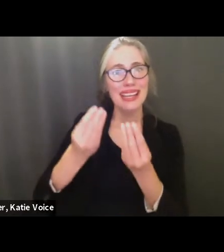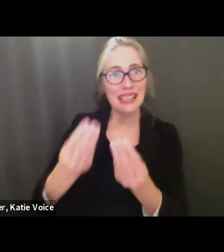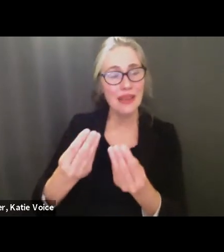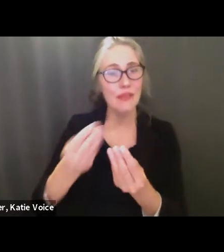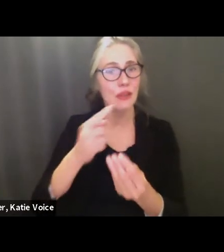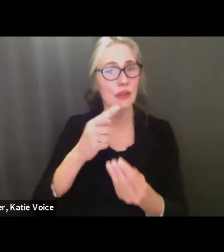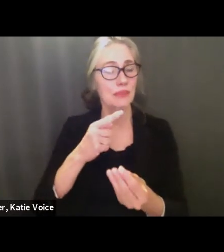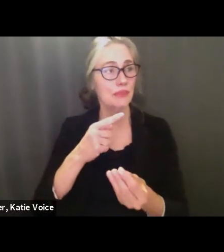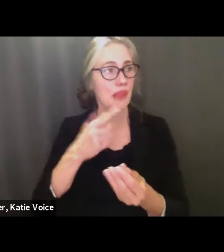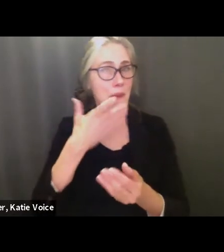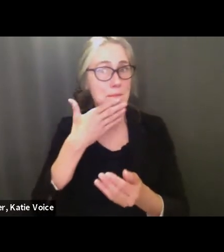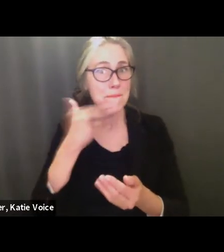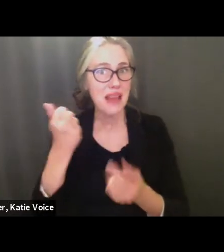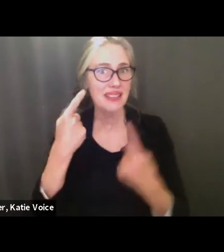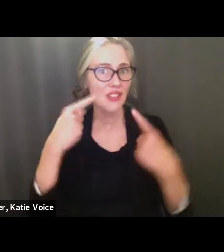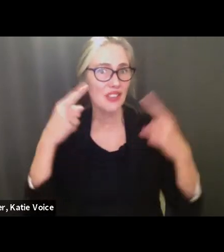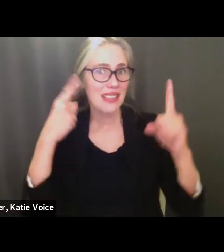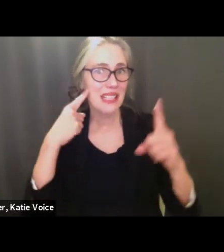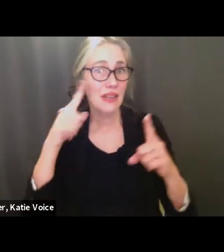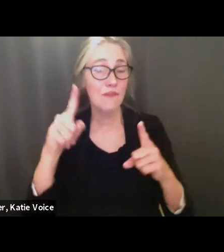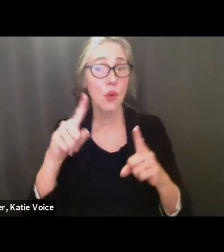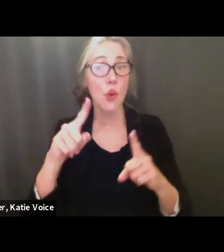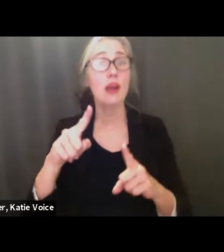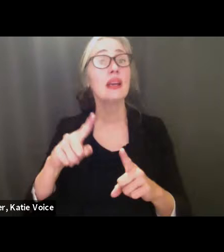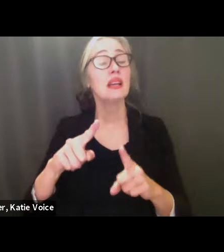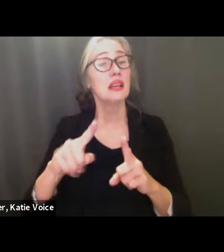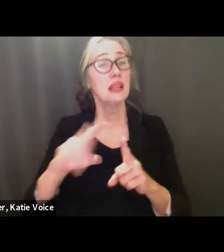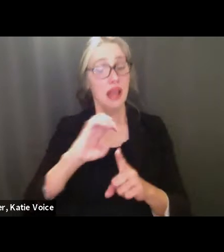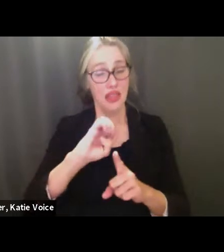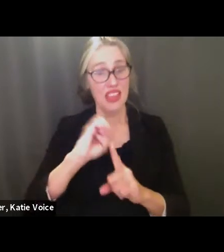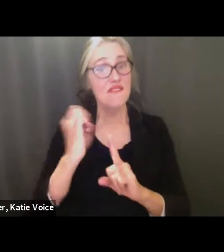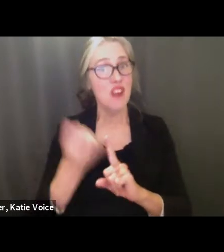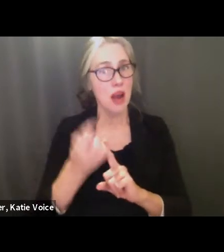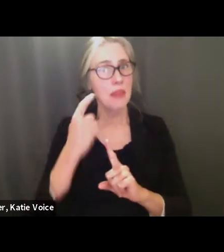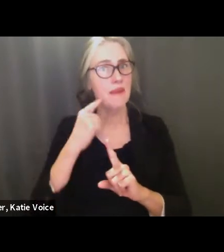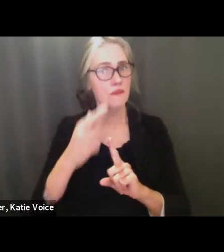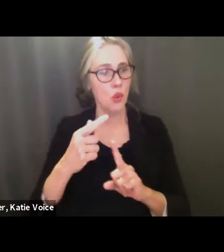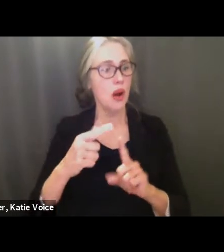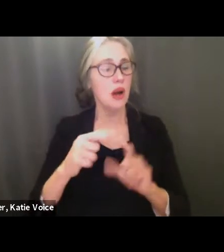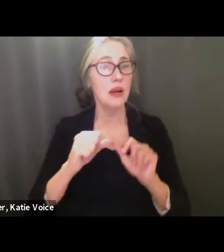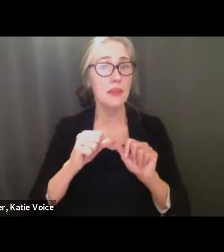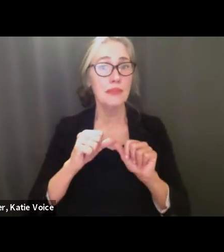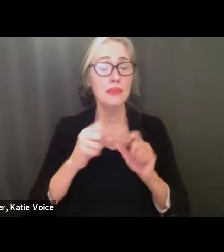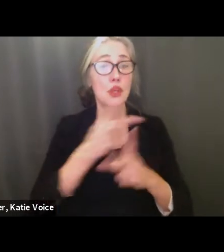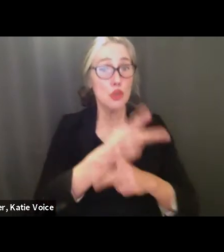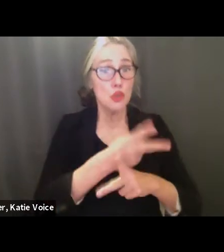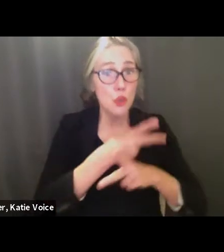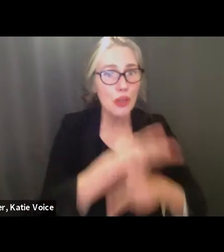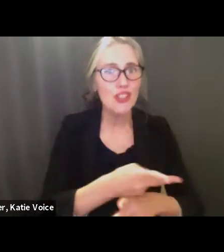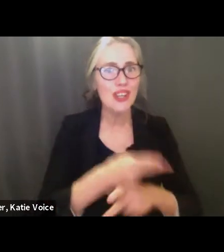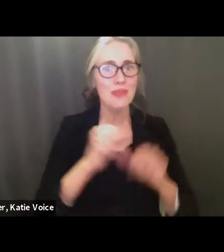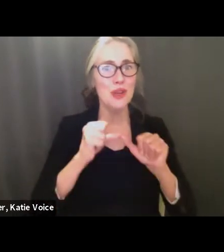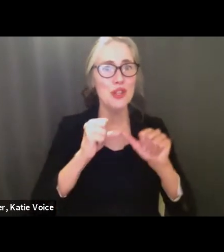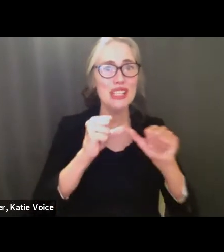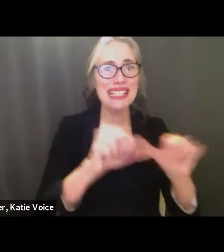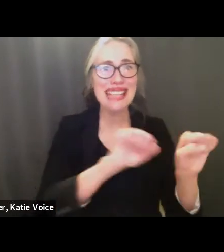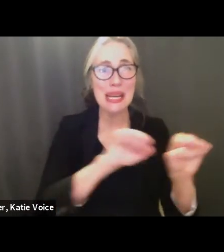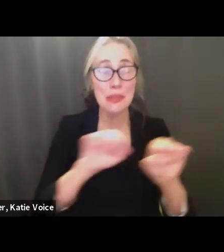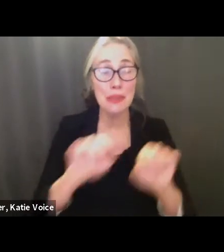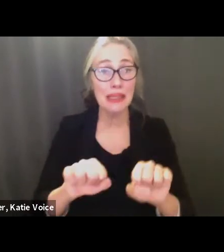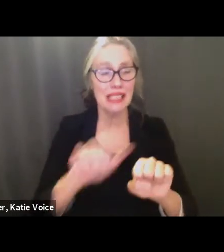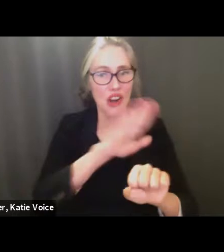of environmental stewardship and looking at all the sustainability practices across the district and the operations within the